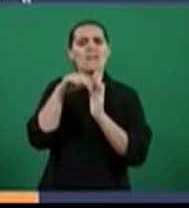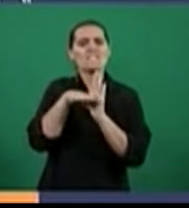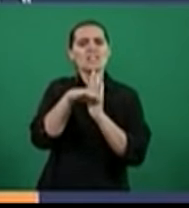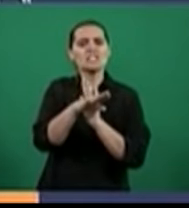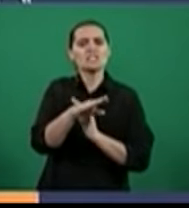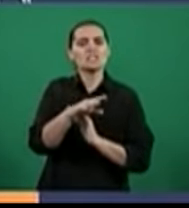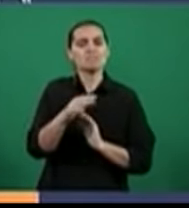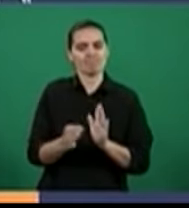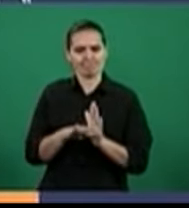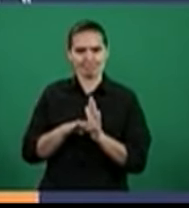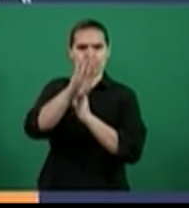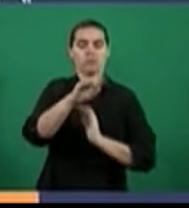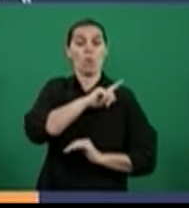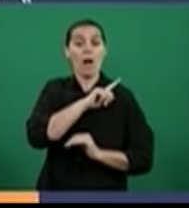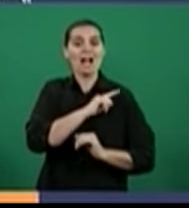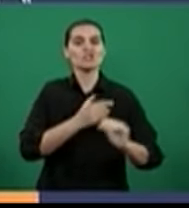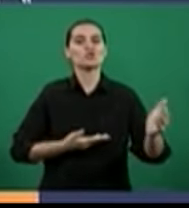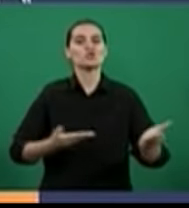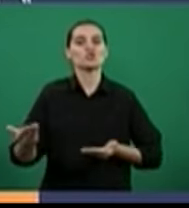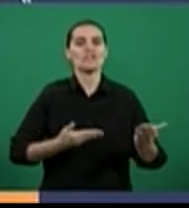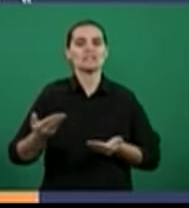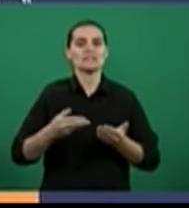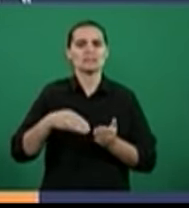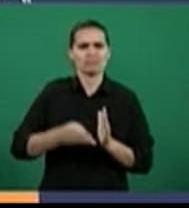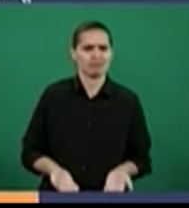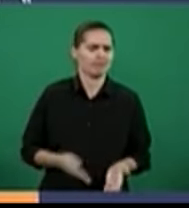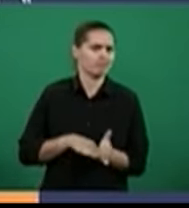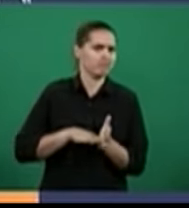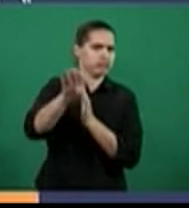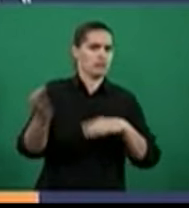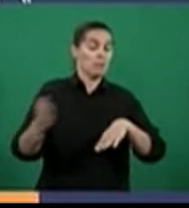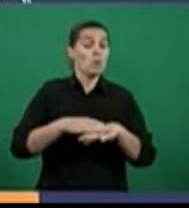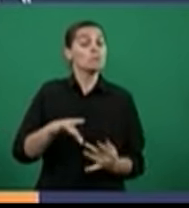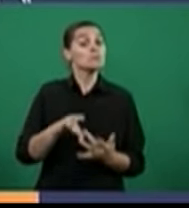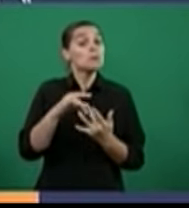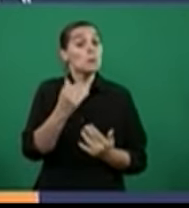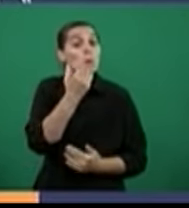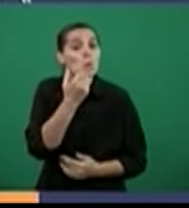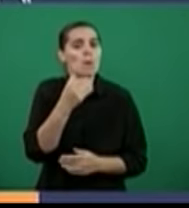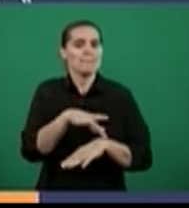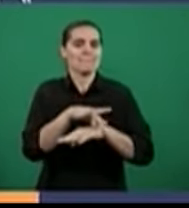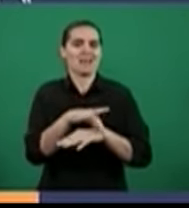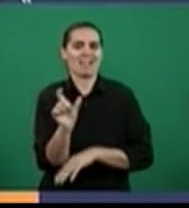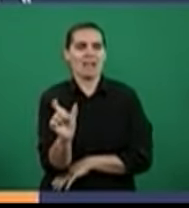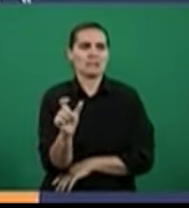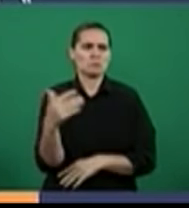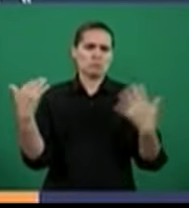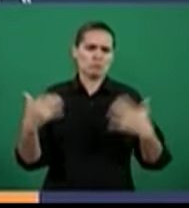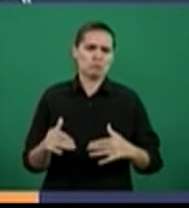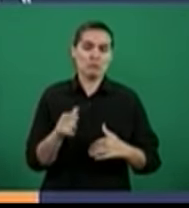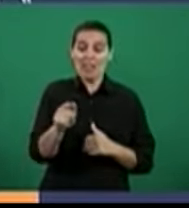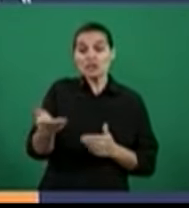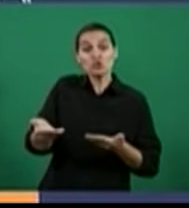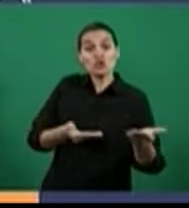an acceleration in services, which was led by the medical aid component. Services inflation